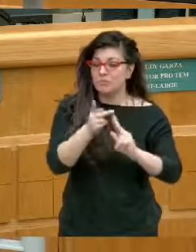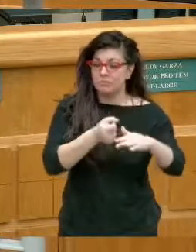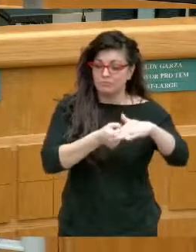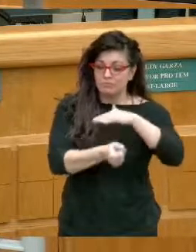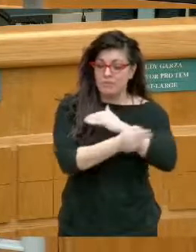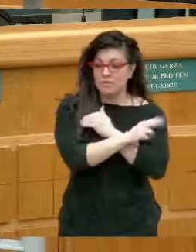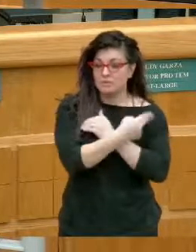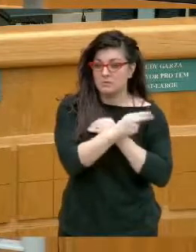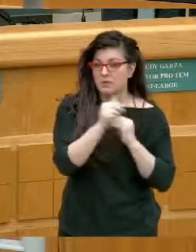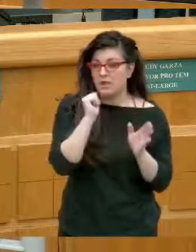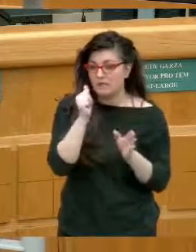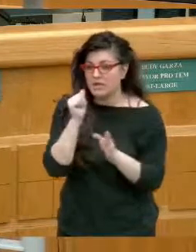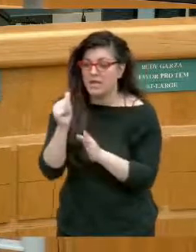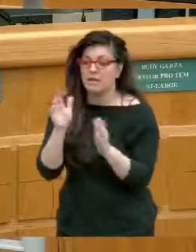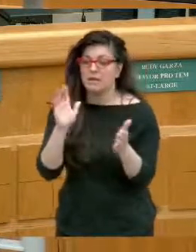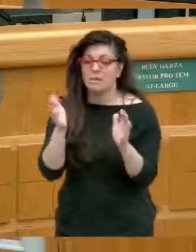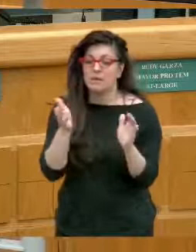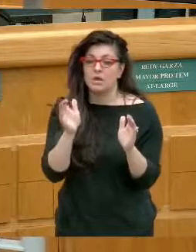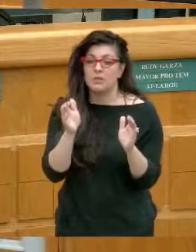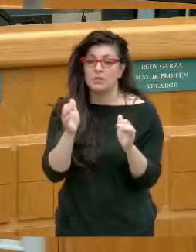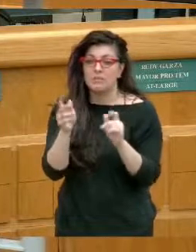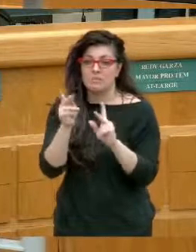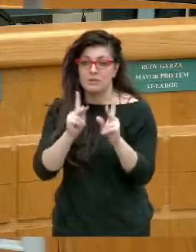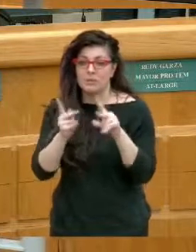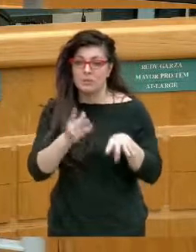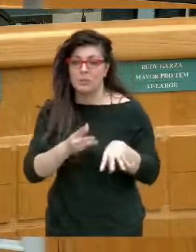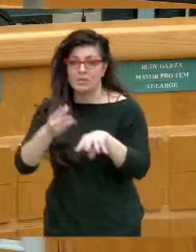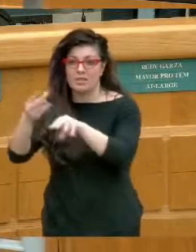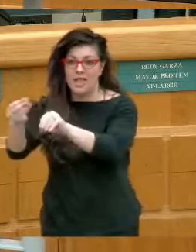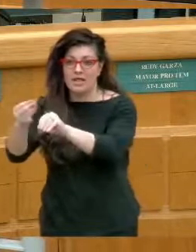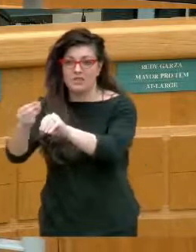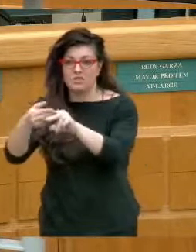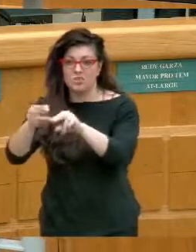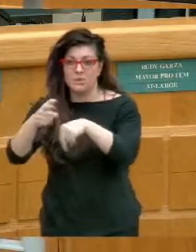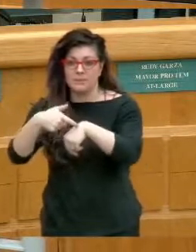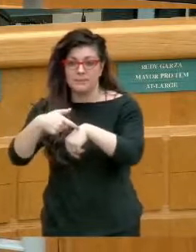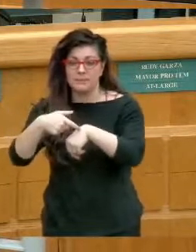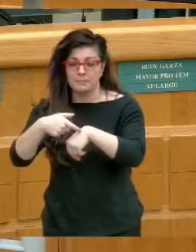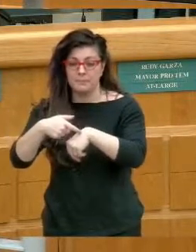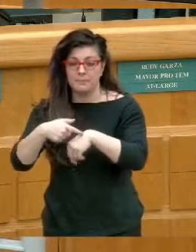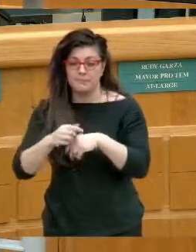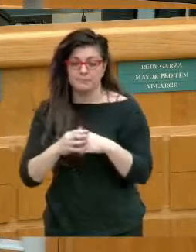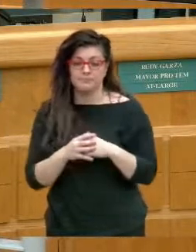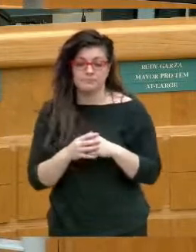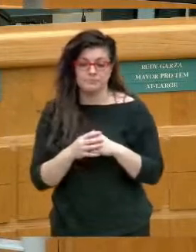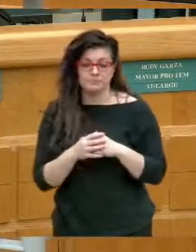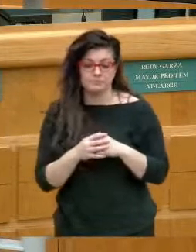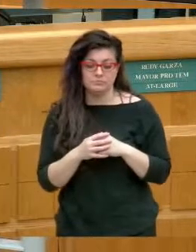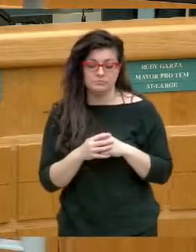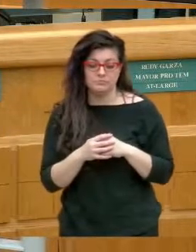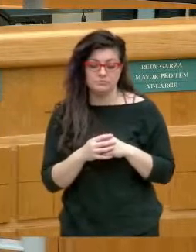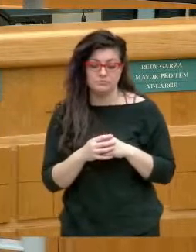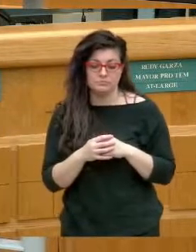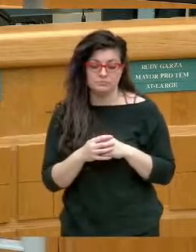day versus people that were discharged after just a short time of the same day in the hospital.